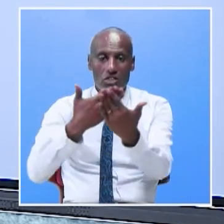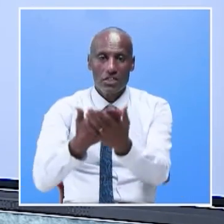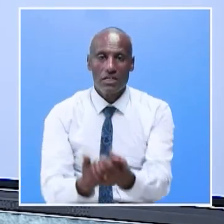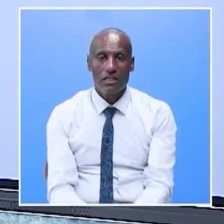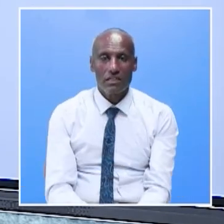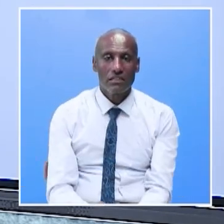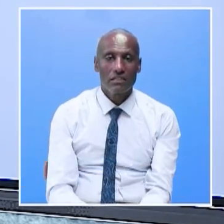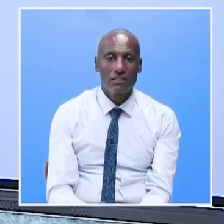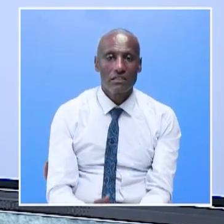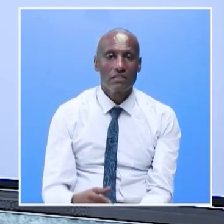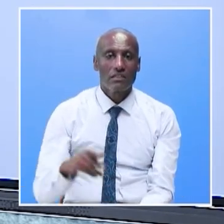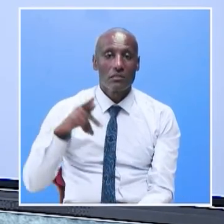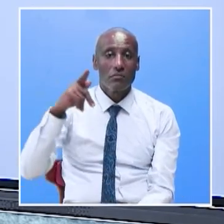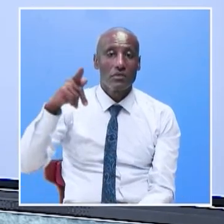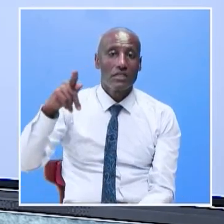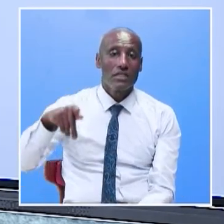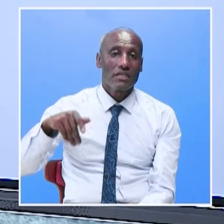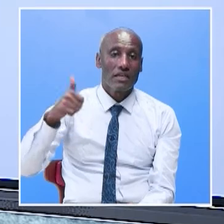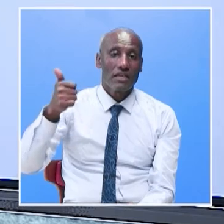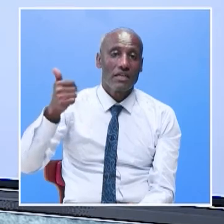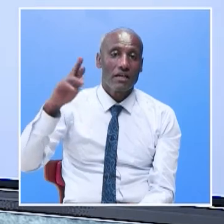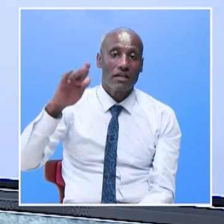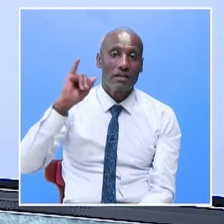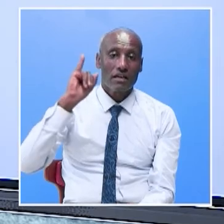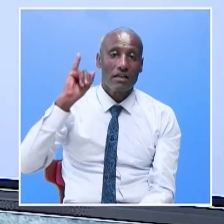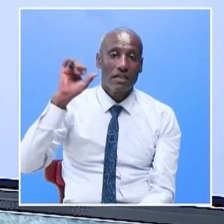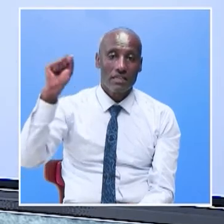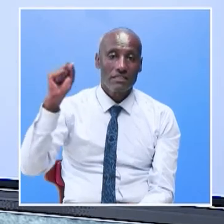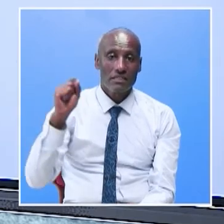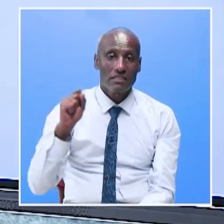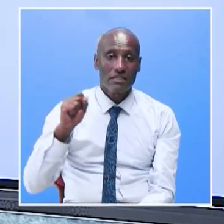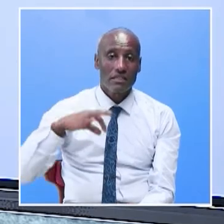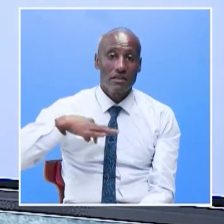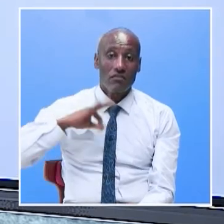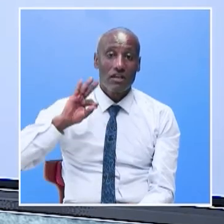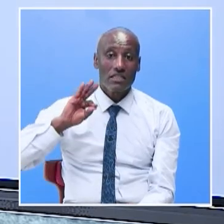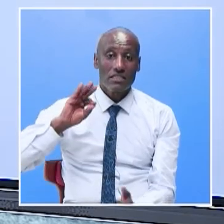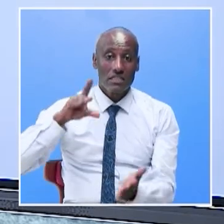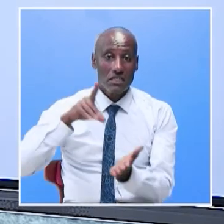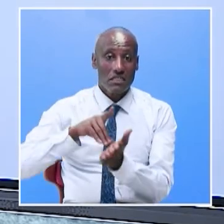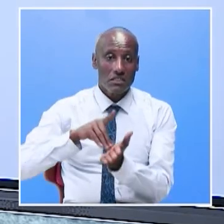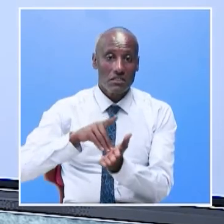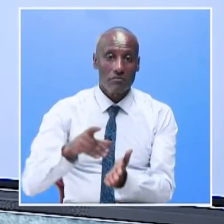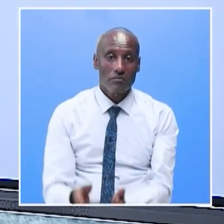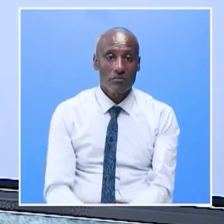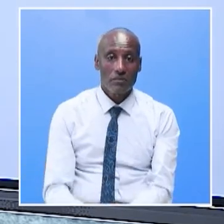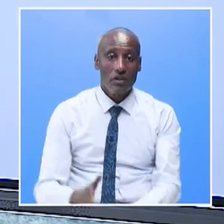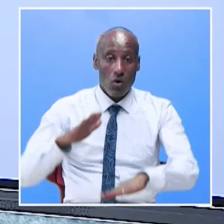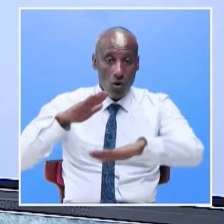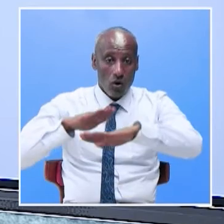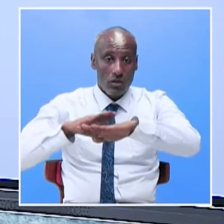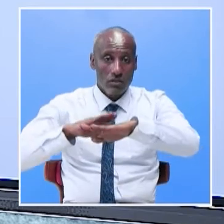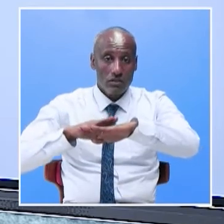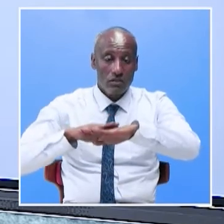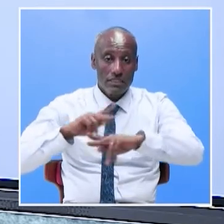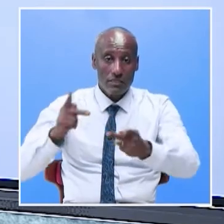what? Paris. Okay, students. Let us continue to own. Own as